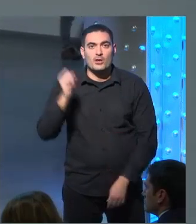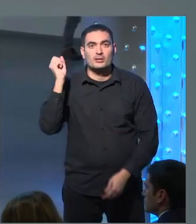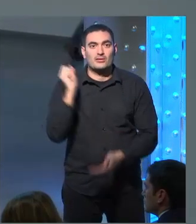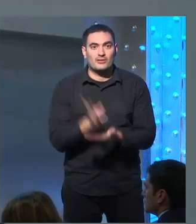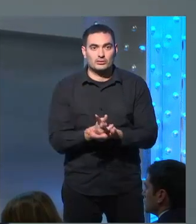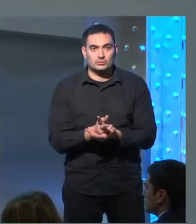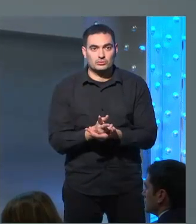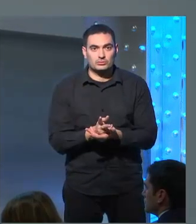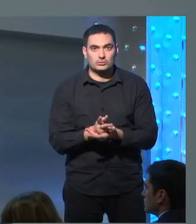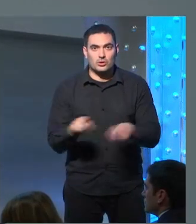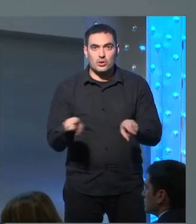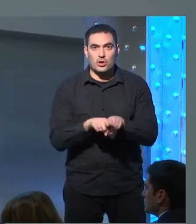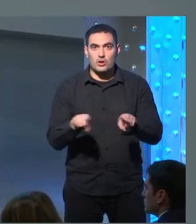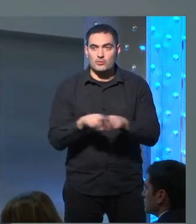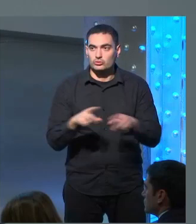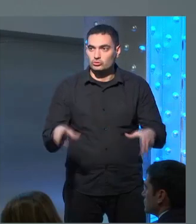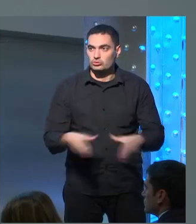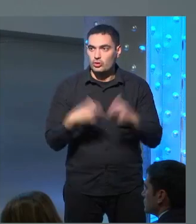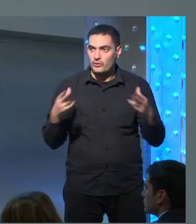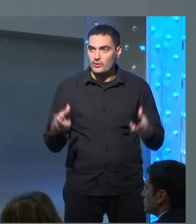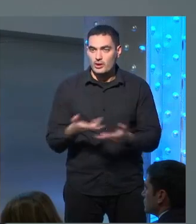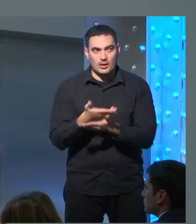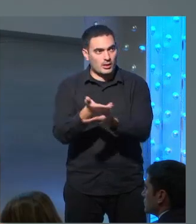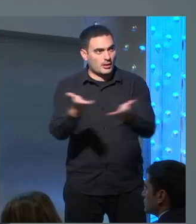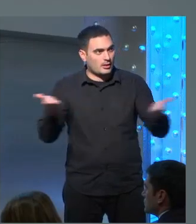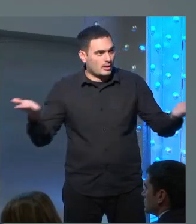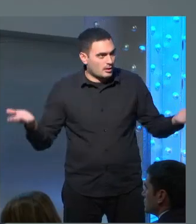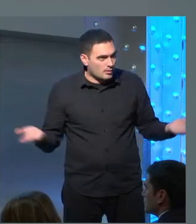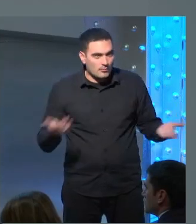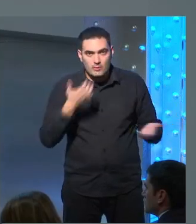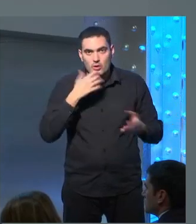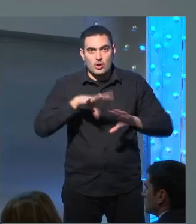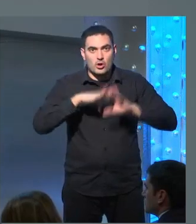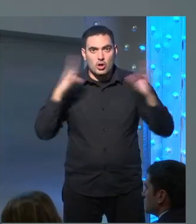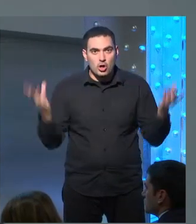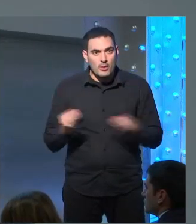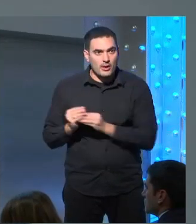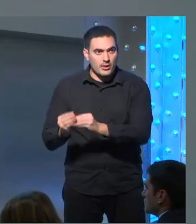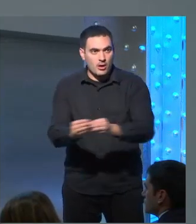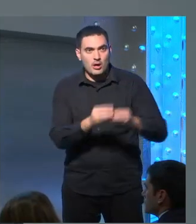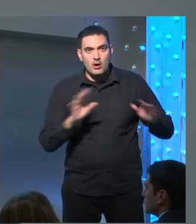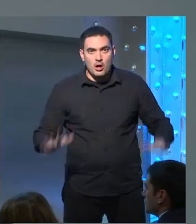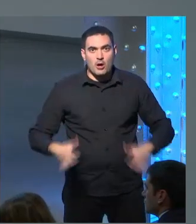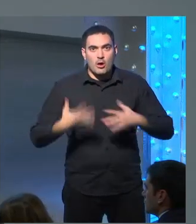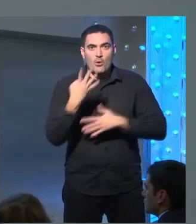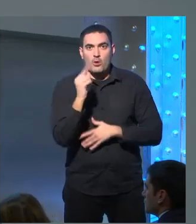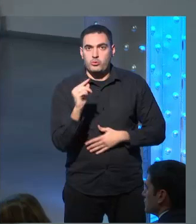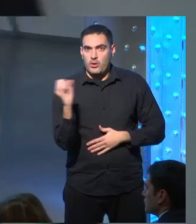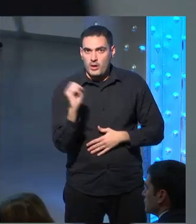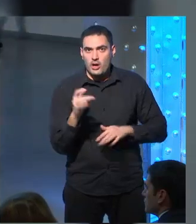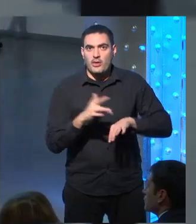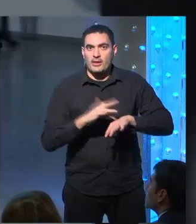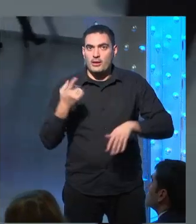The challenges that we have as a society all over the world, both globalization,